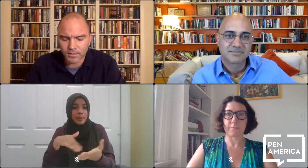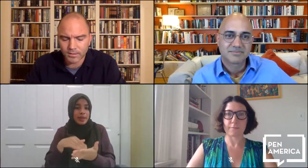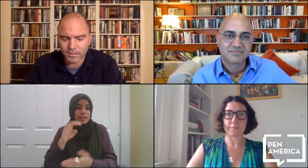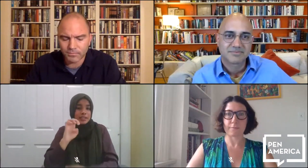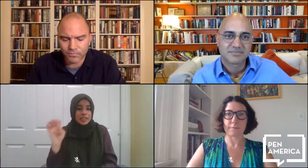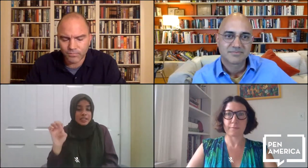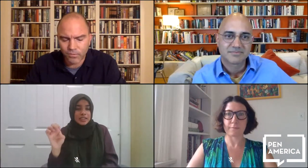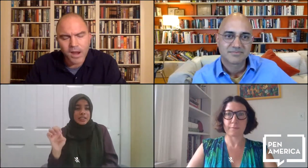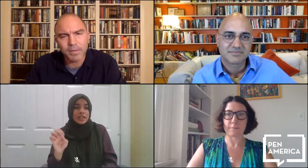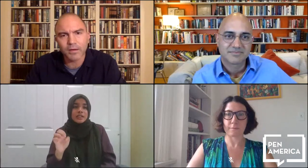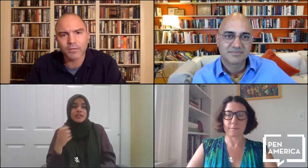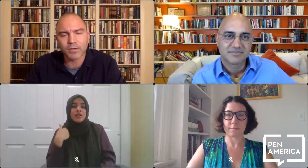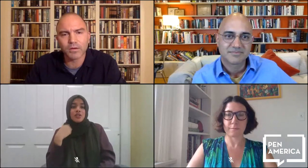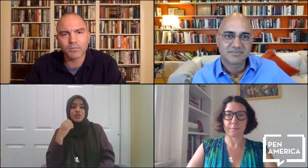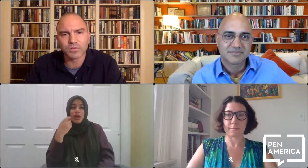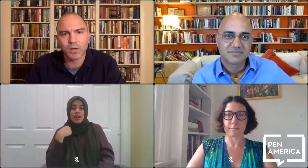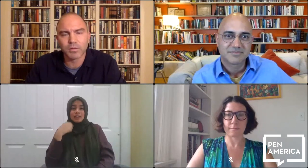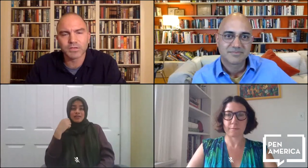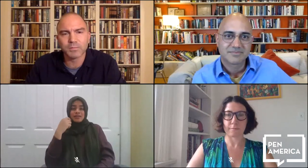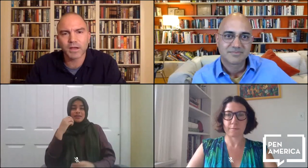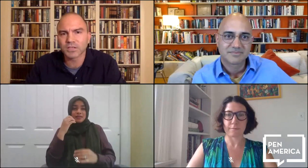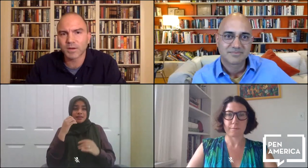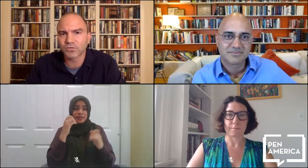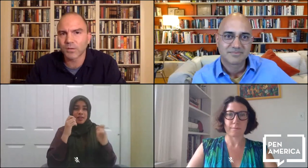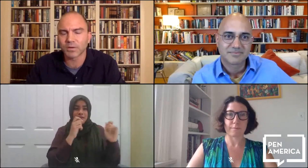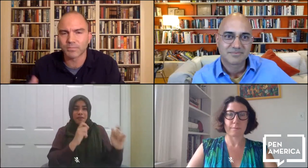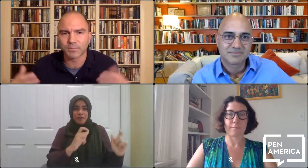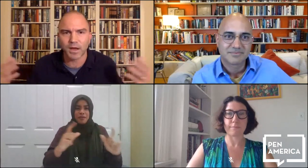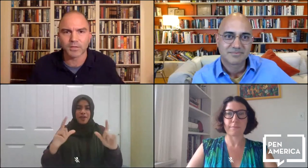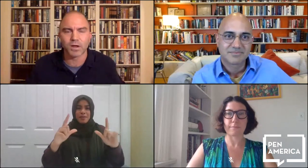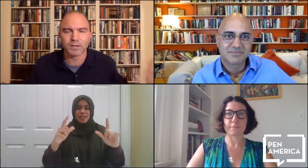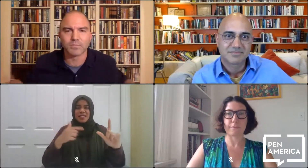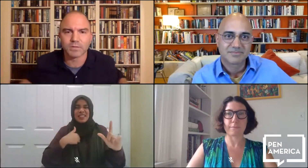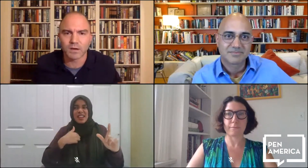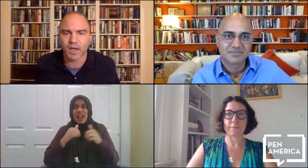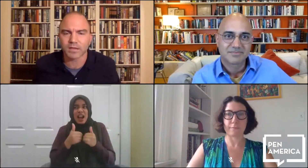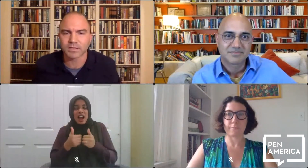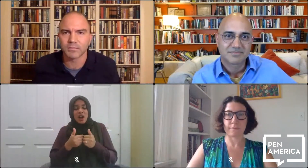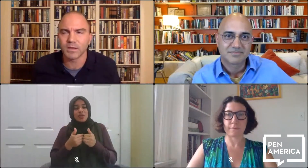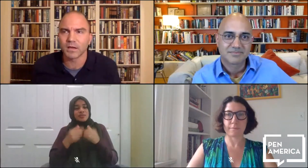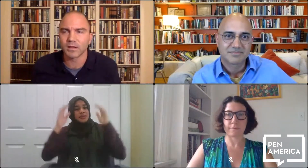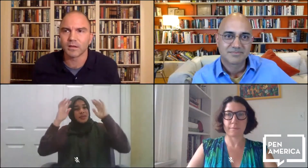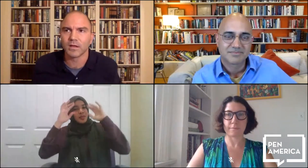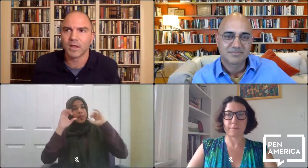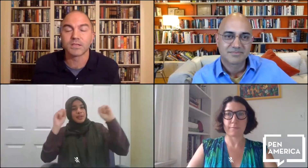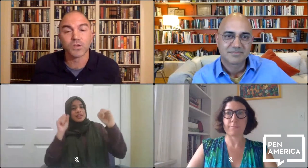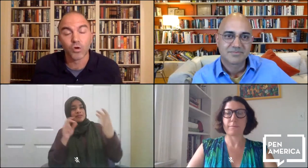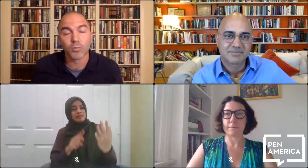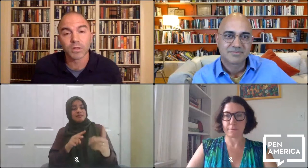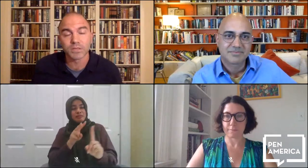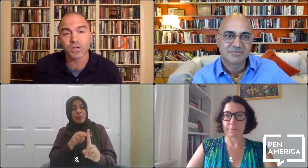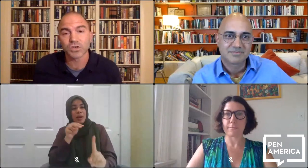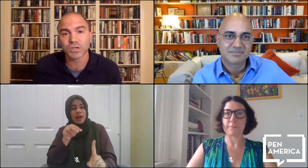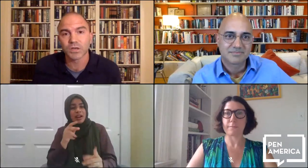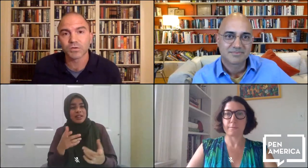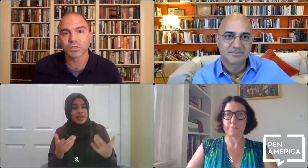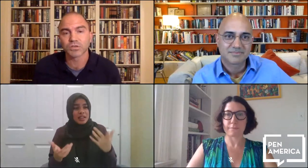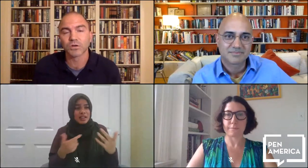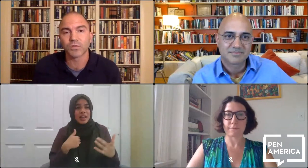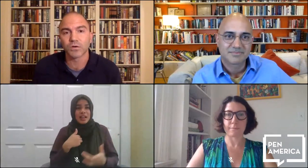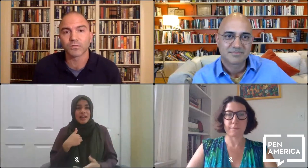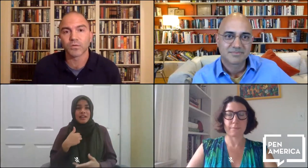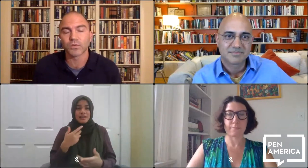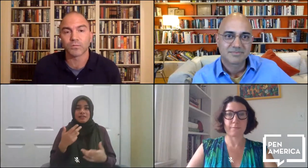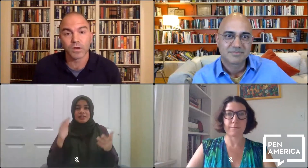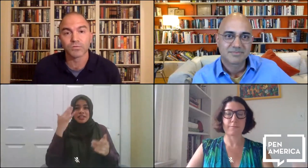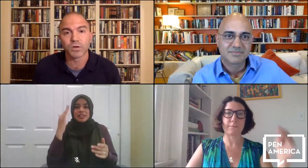the framing was troubling to me, not just by Trump, but by the way this kind of cast in the media. It's a normalization deal, which is good